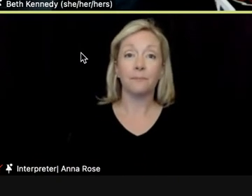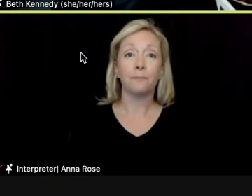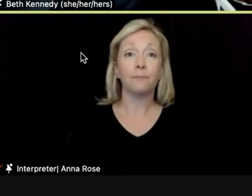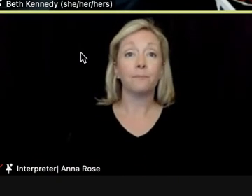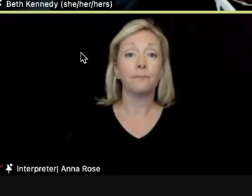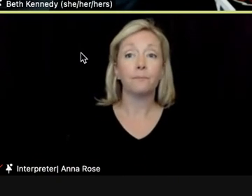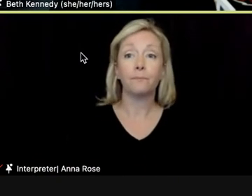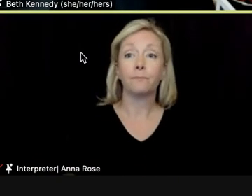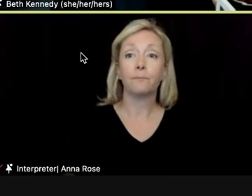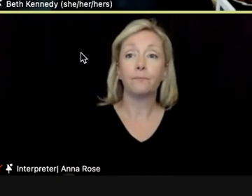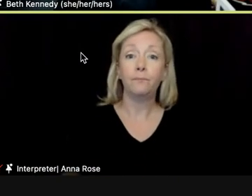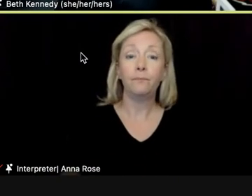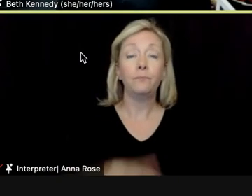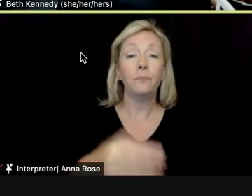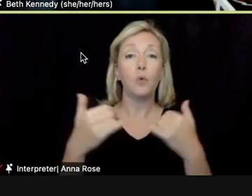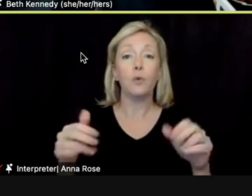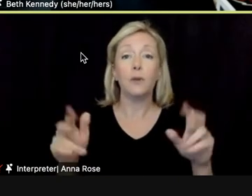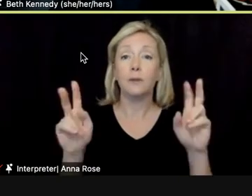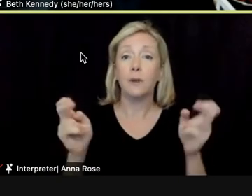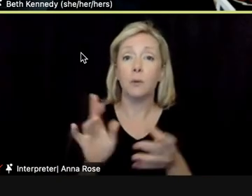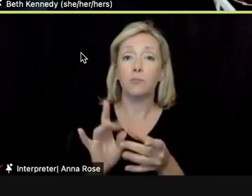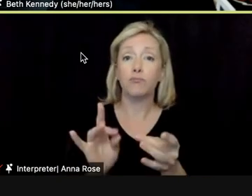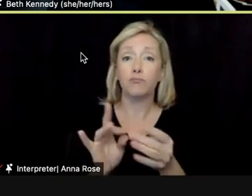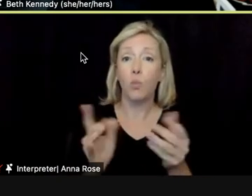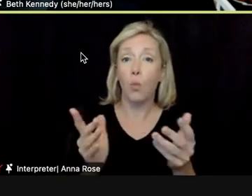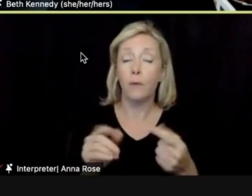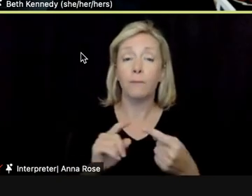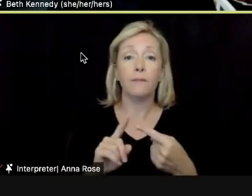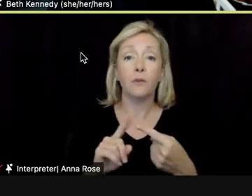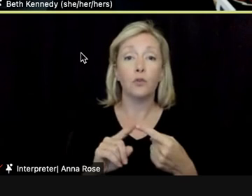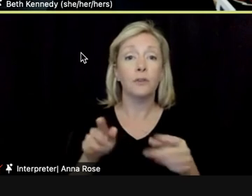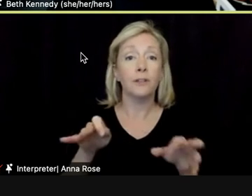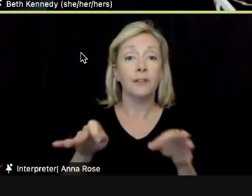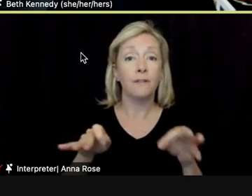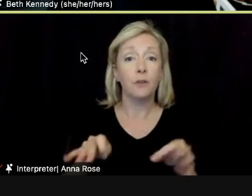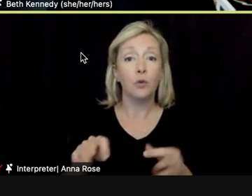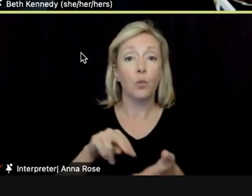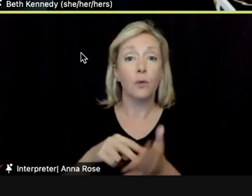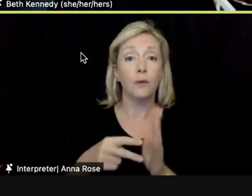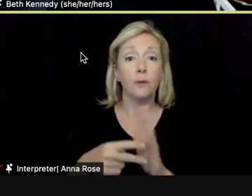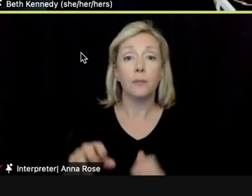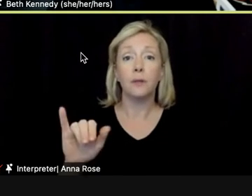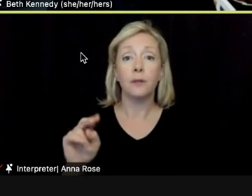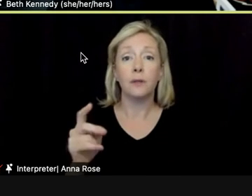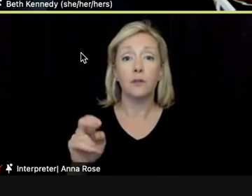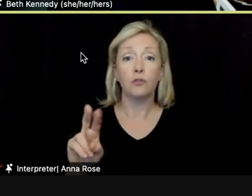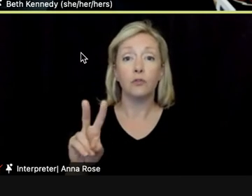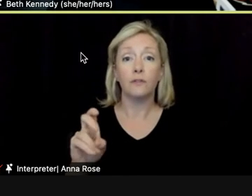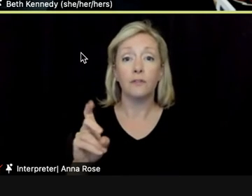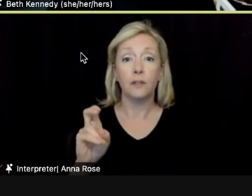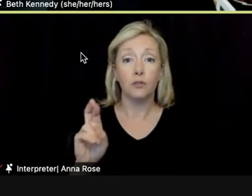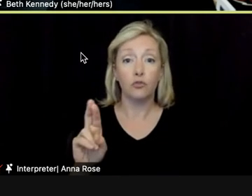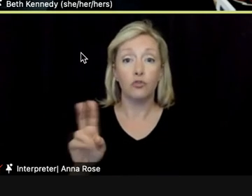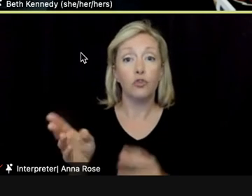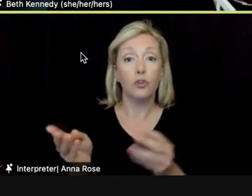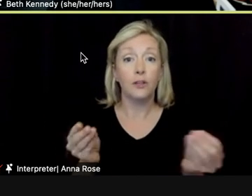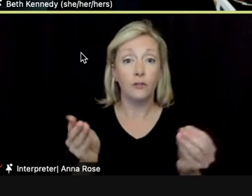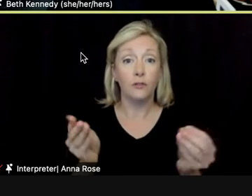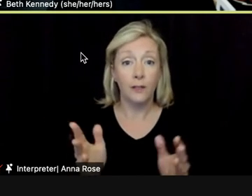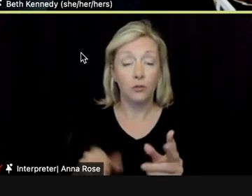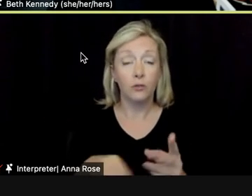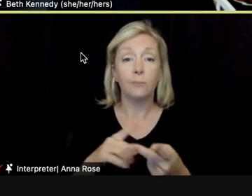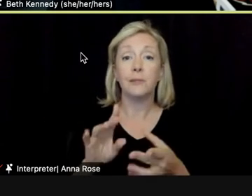So what will we cover today? We'll talk about the definition of intervener. We'll talk about the role of an